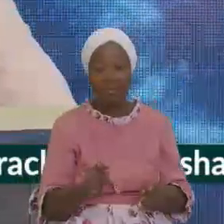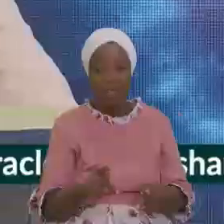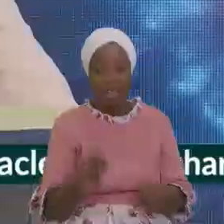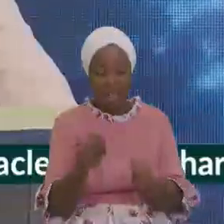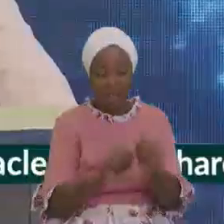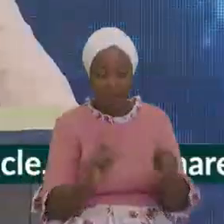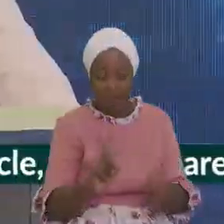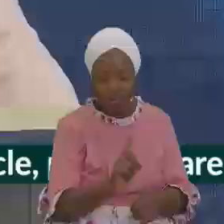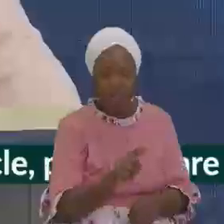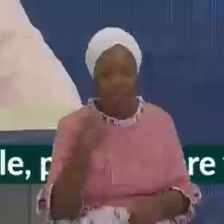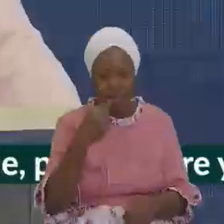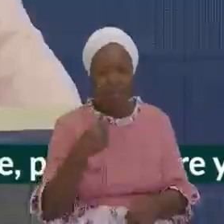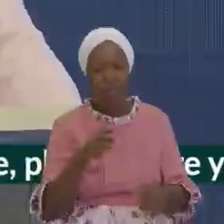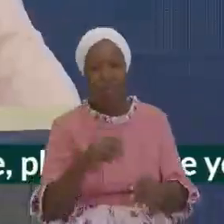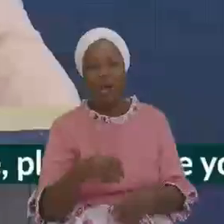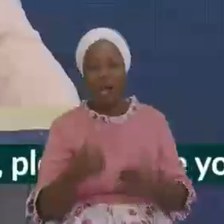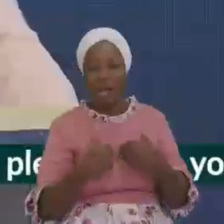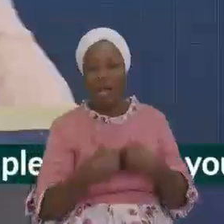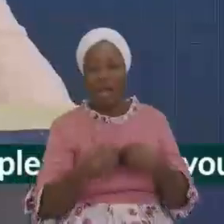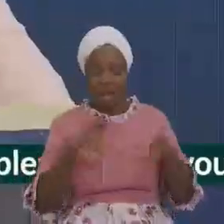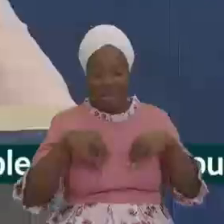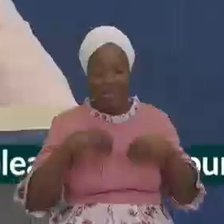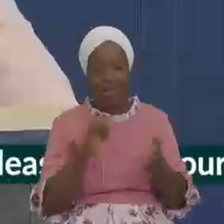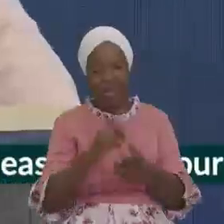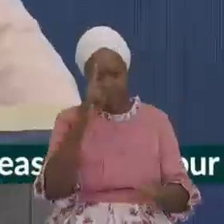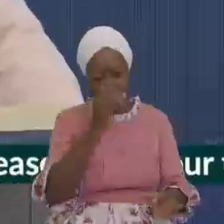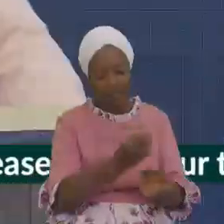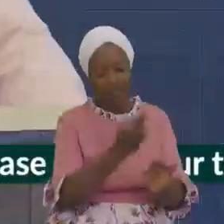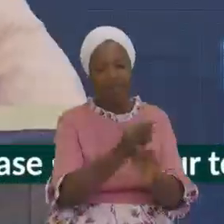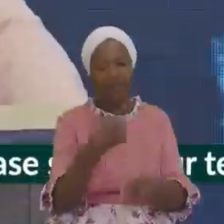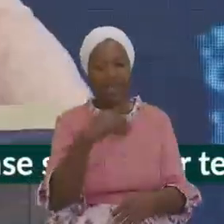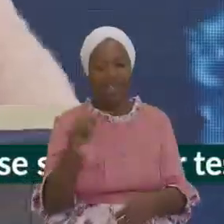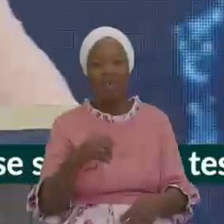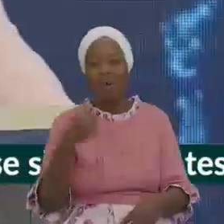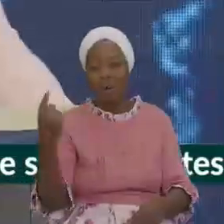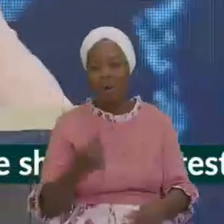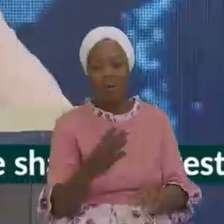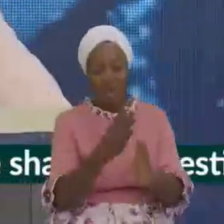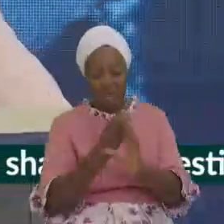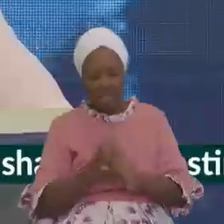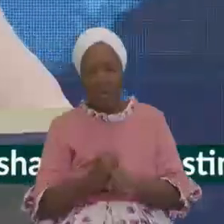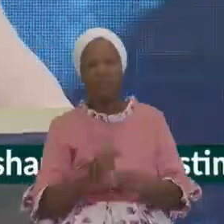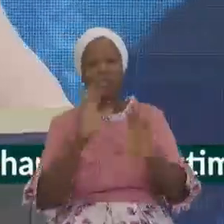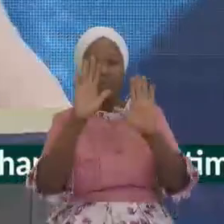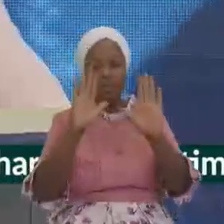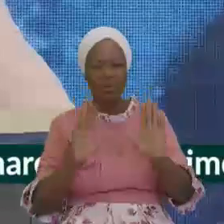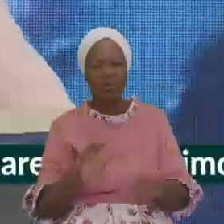Everyone who accepts the faithful saying always receives a miracle.